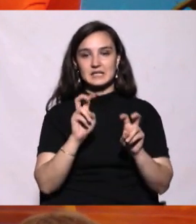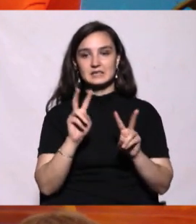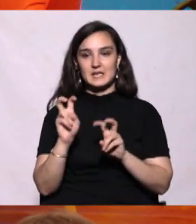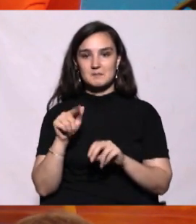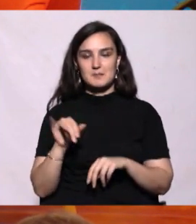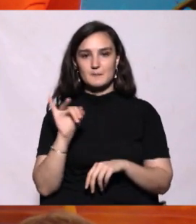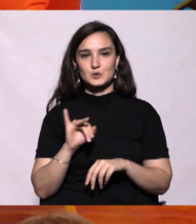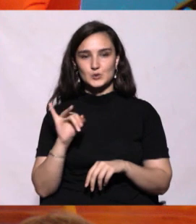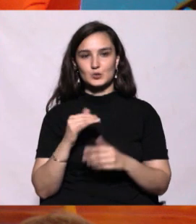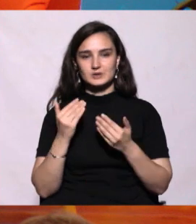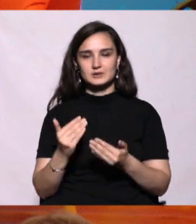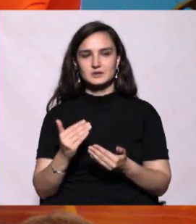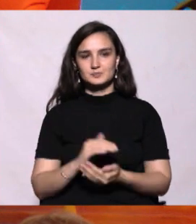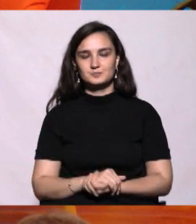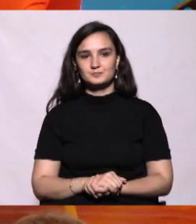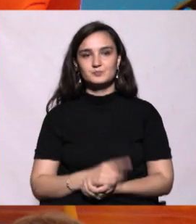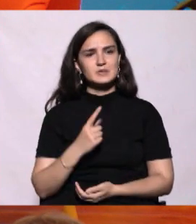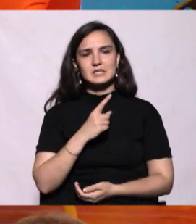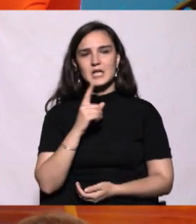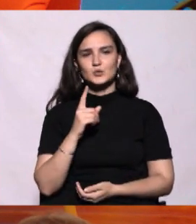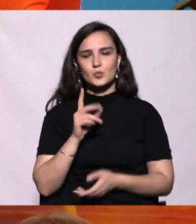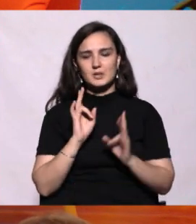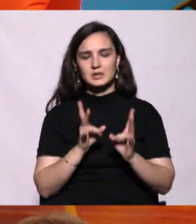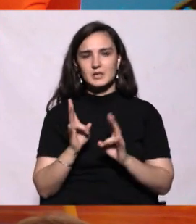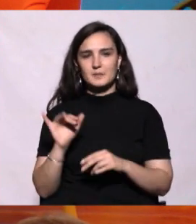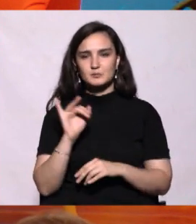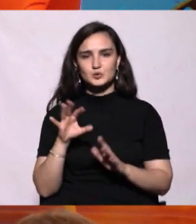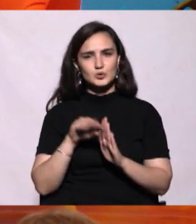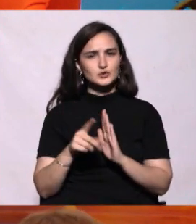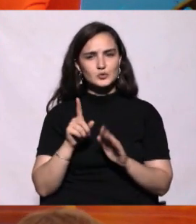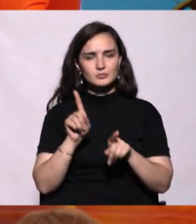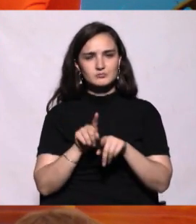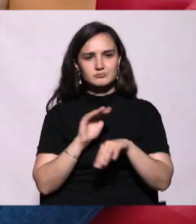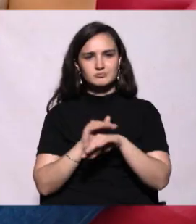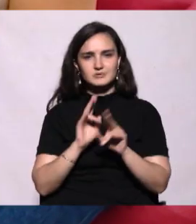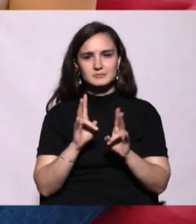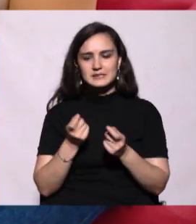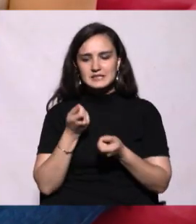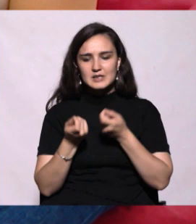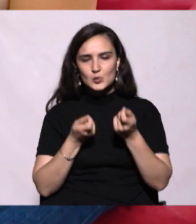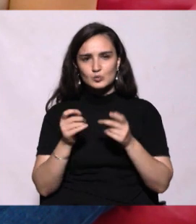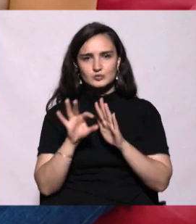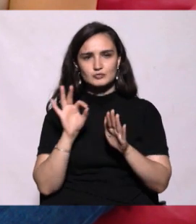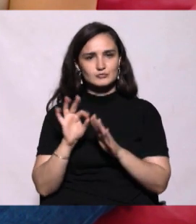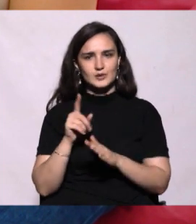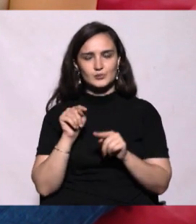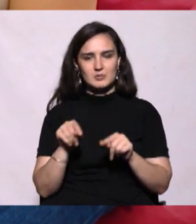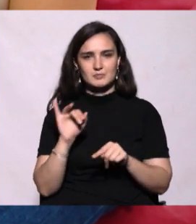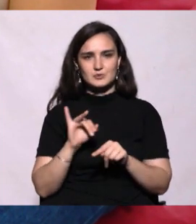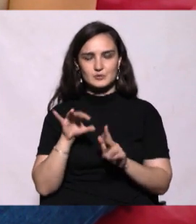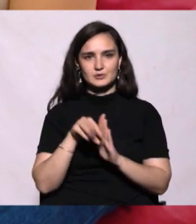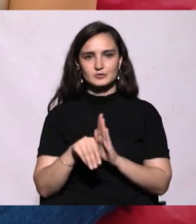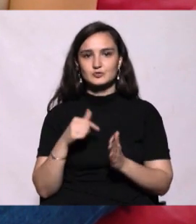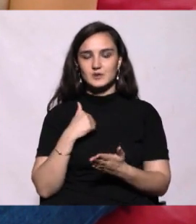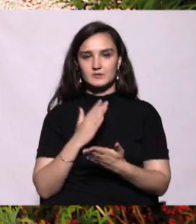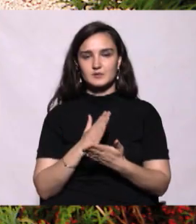of the story, or the why things happen in the story, why certain details were chosen in the story.